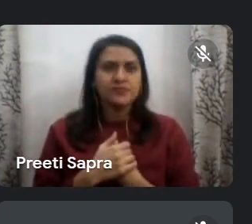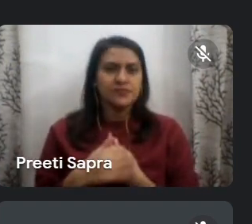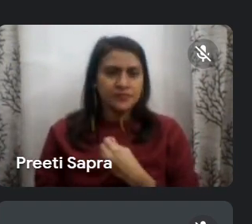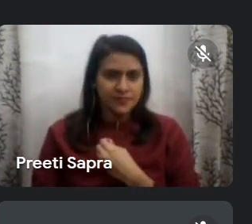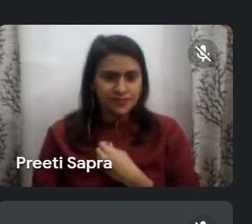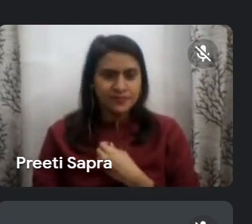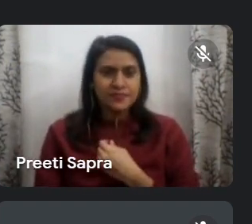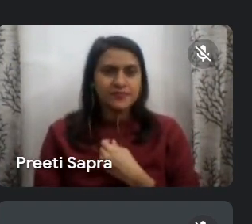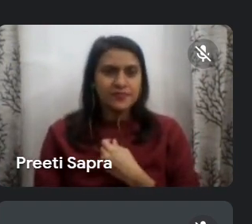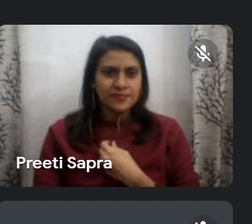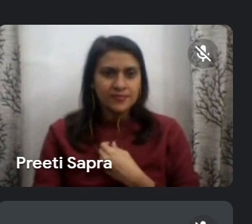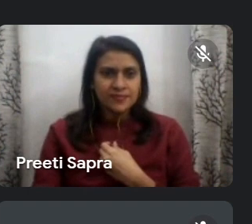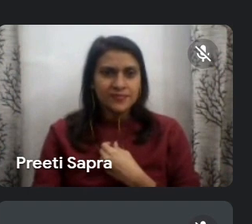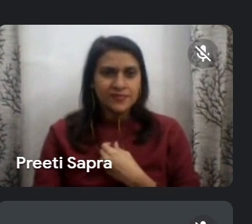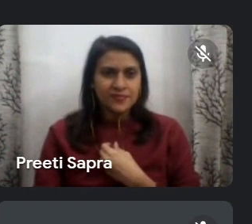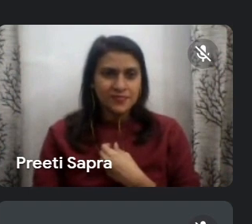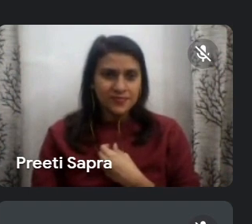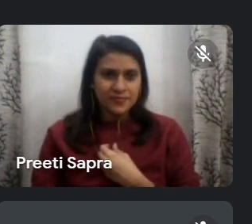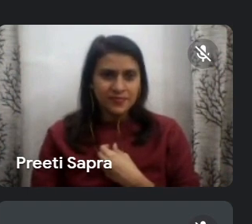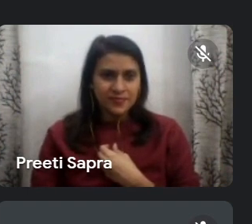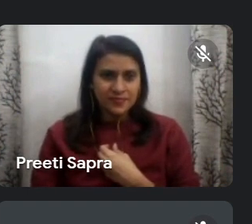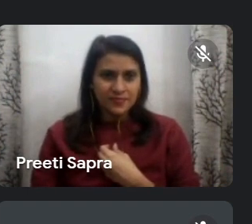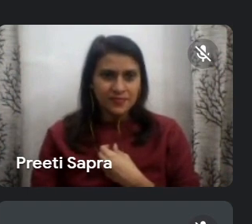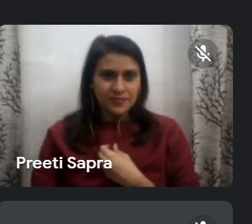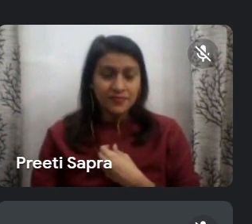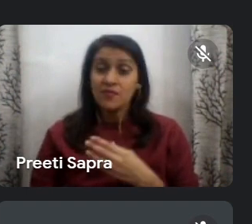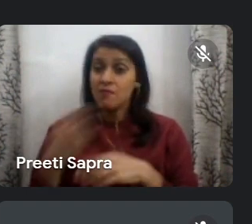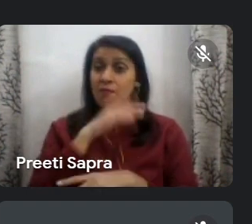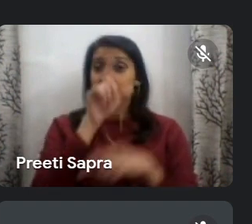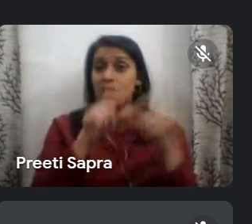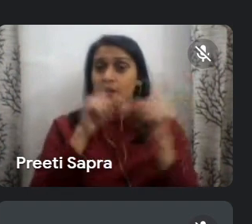continuing the advice given by the other speakers.